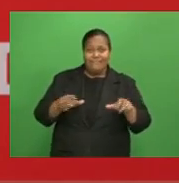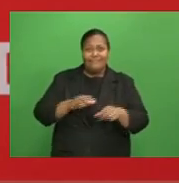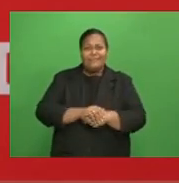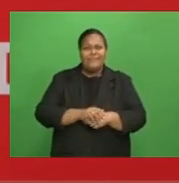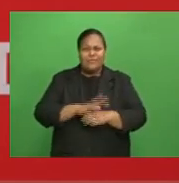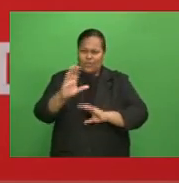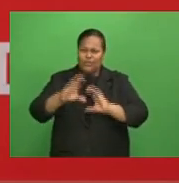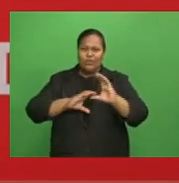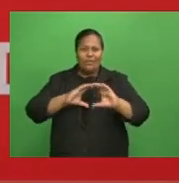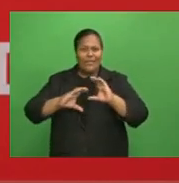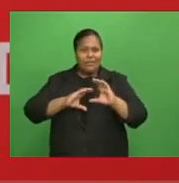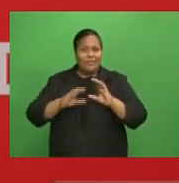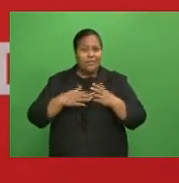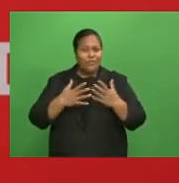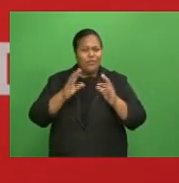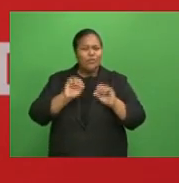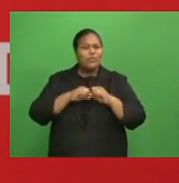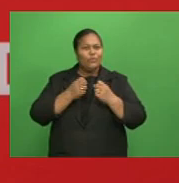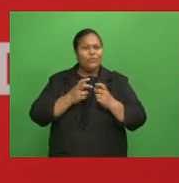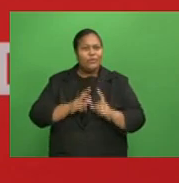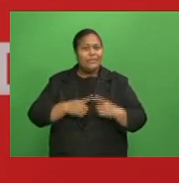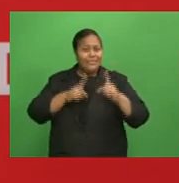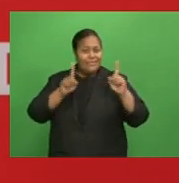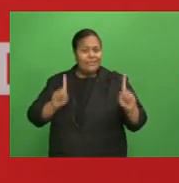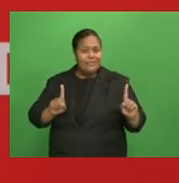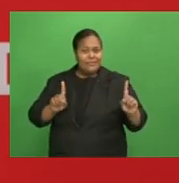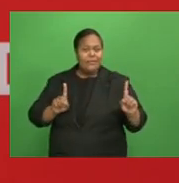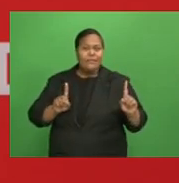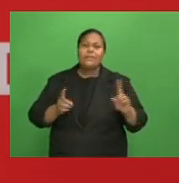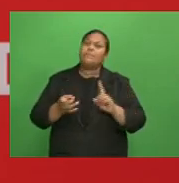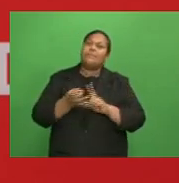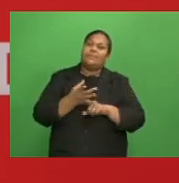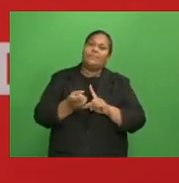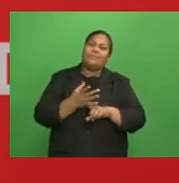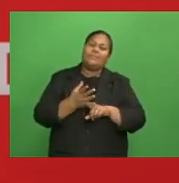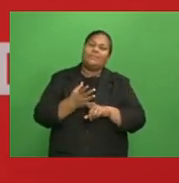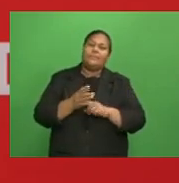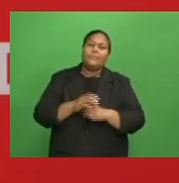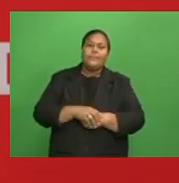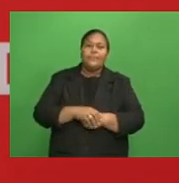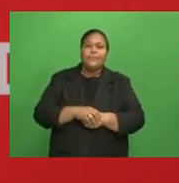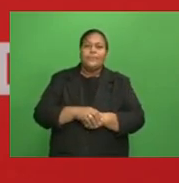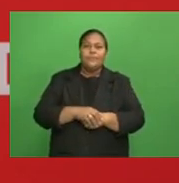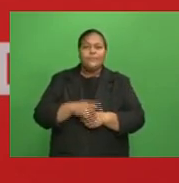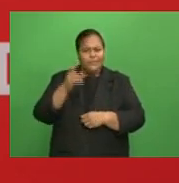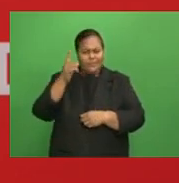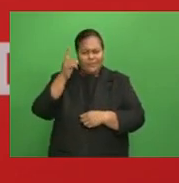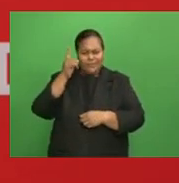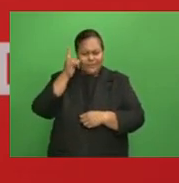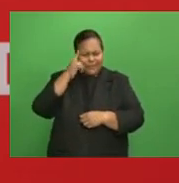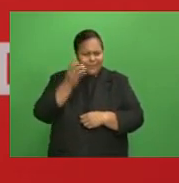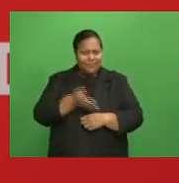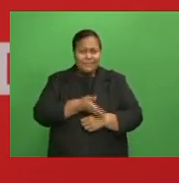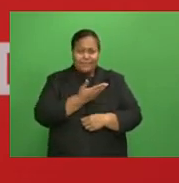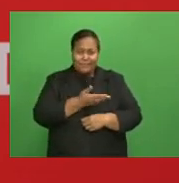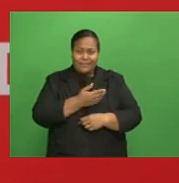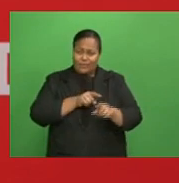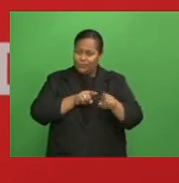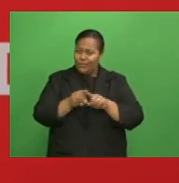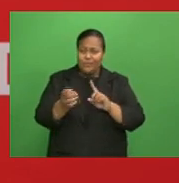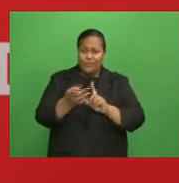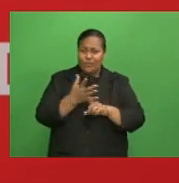communication on social distancing, which is very important. I think it's the most important in our situation